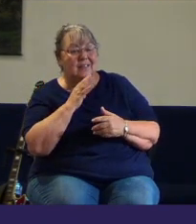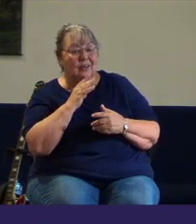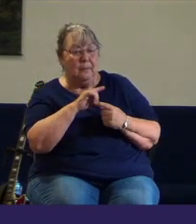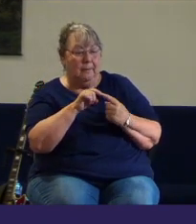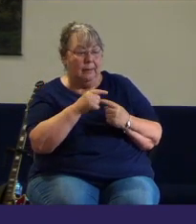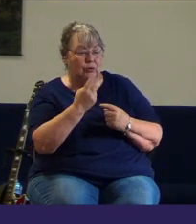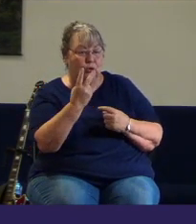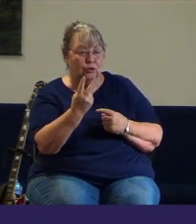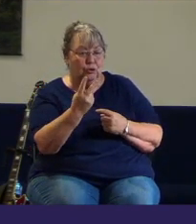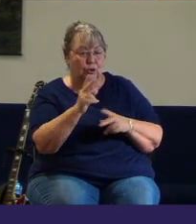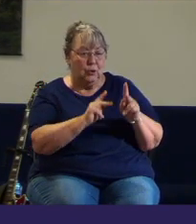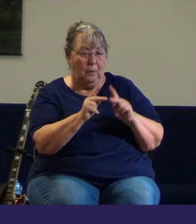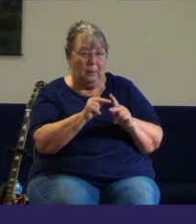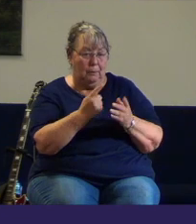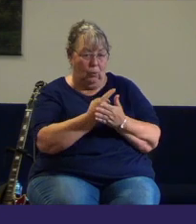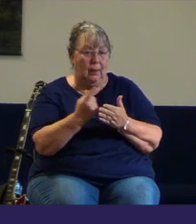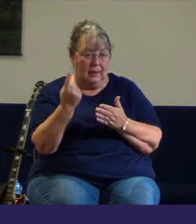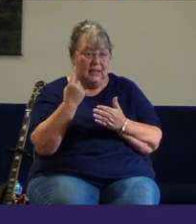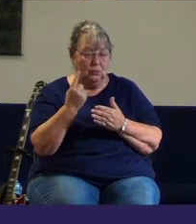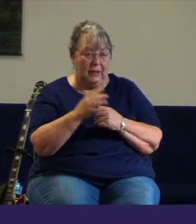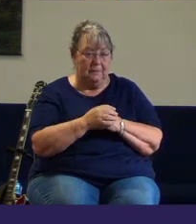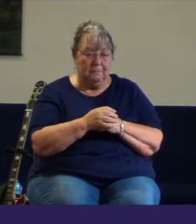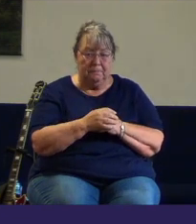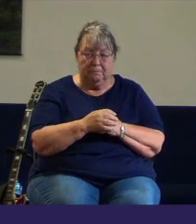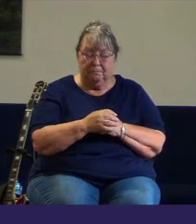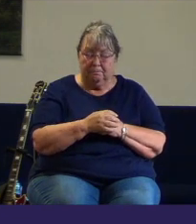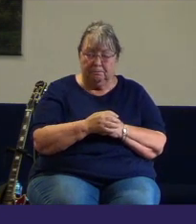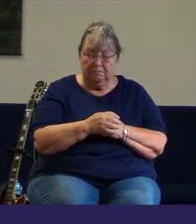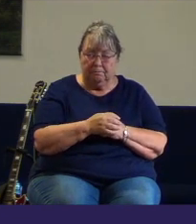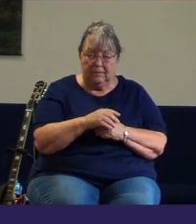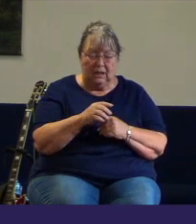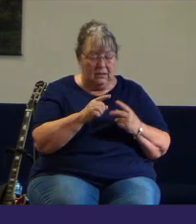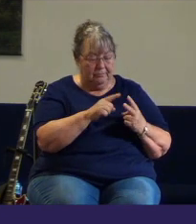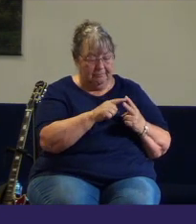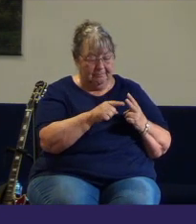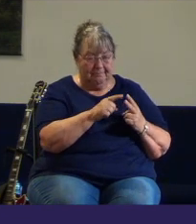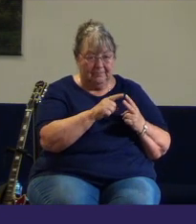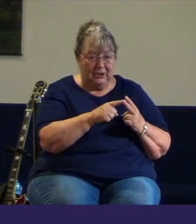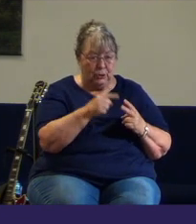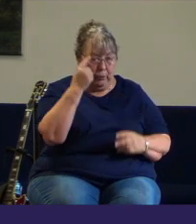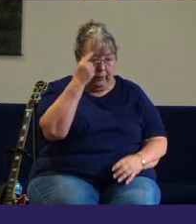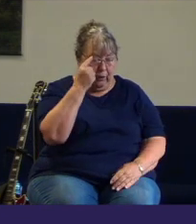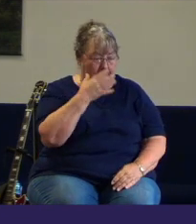in the scriptures last week. We spoke about them, right? And